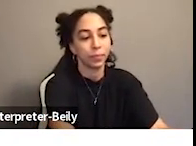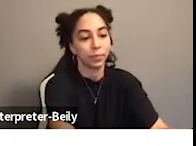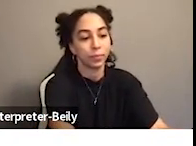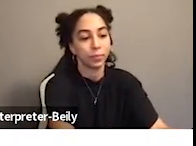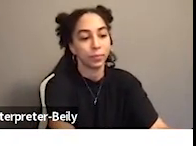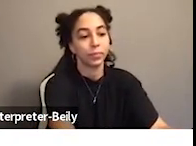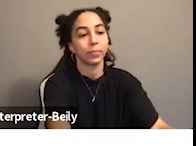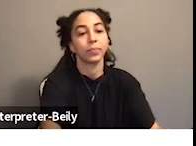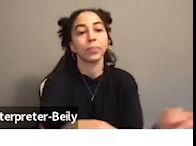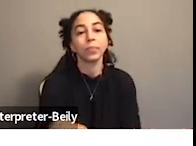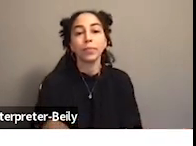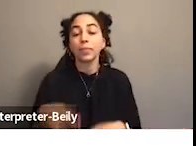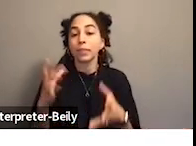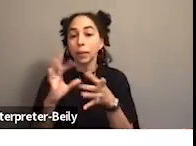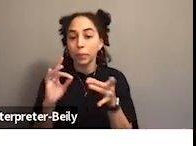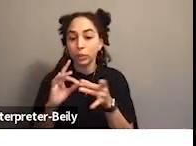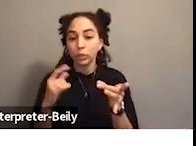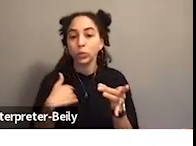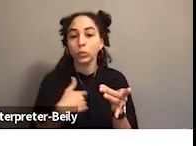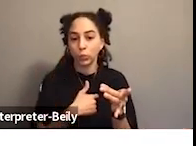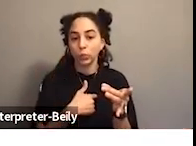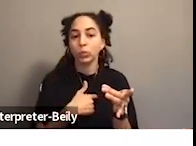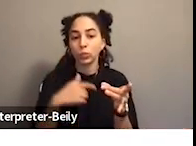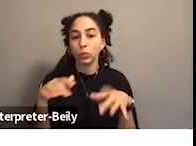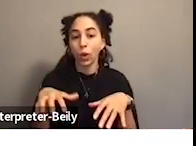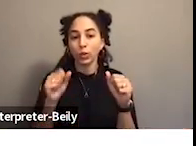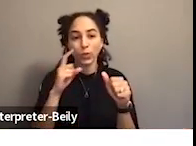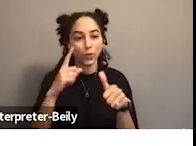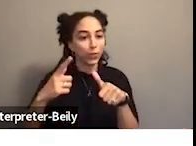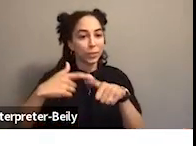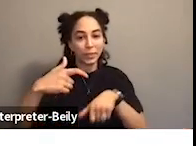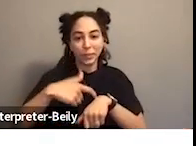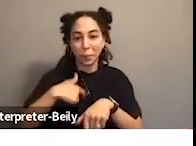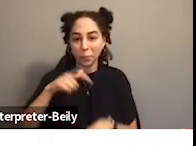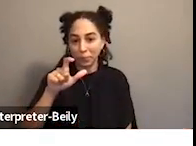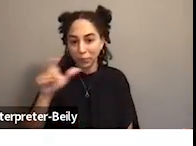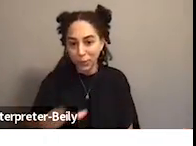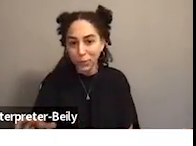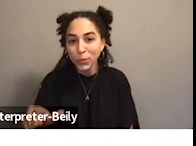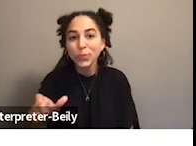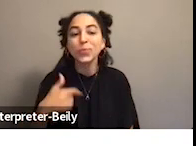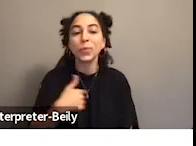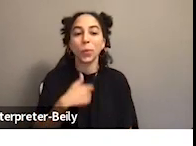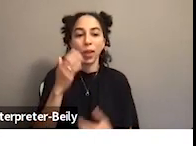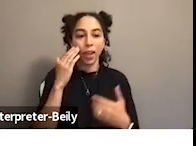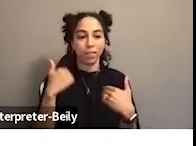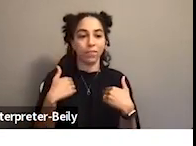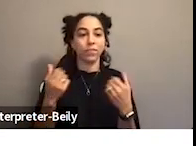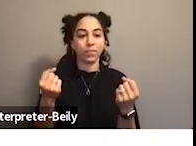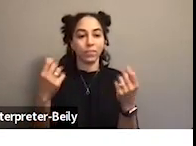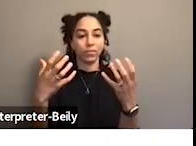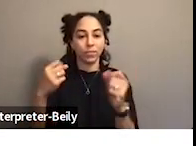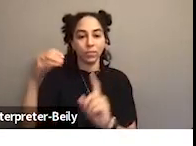Okay, so as I mentioned, we are hosting this for the first time on the Zoom platform. We'll have ASL interpreters